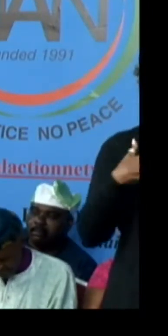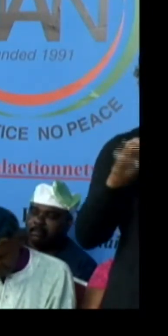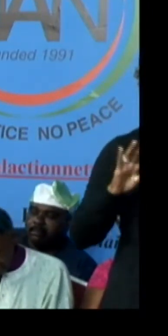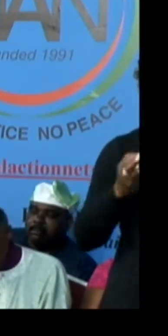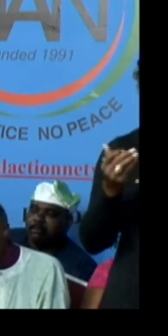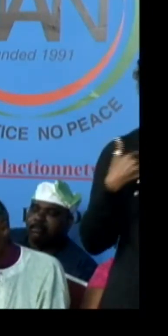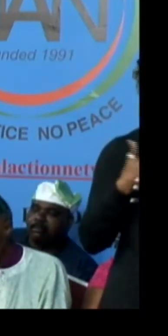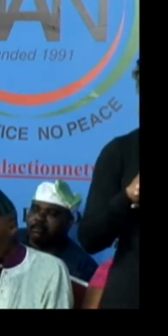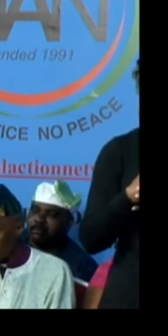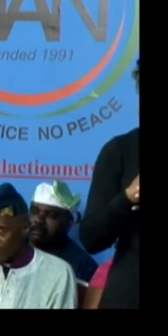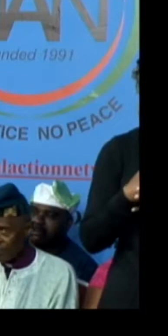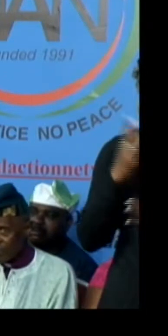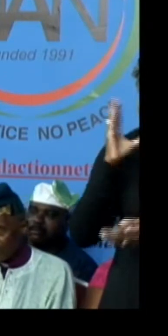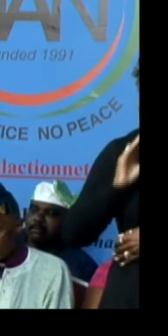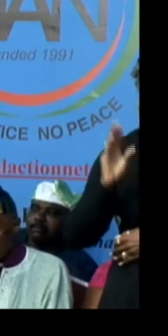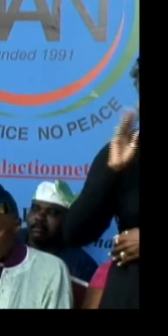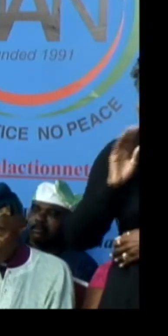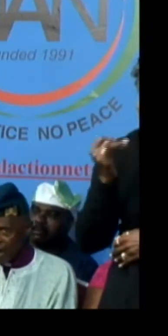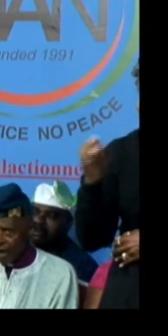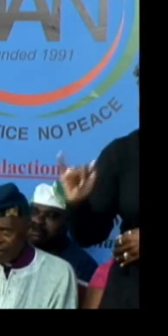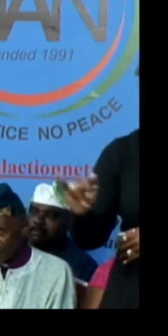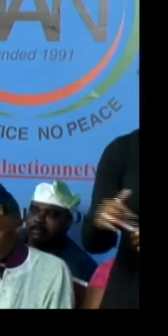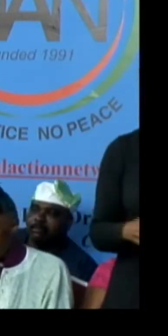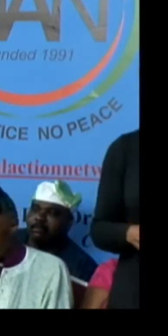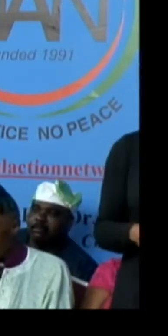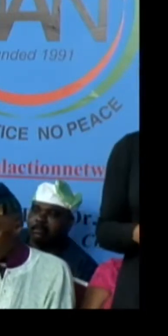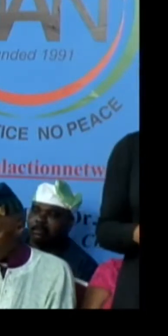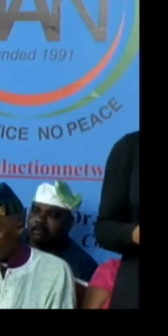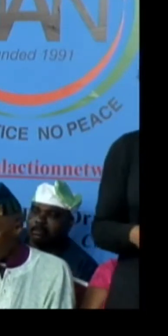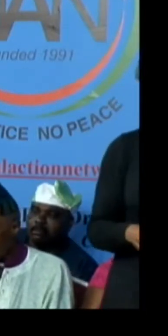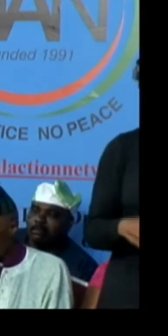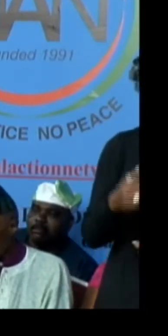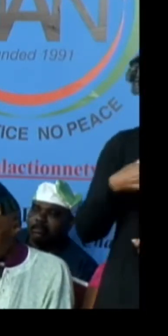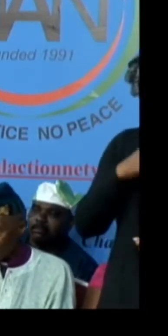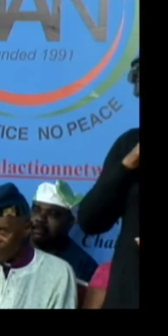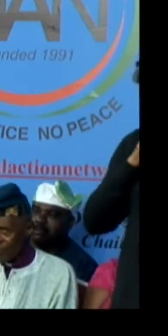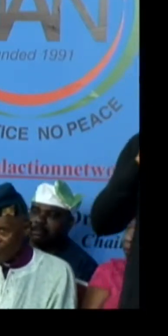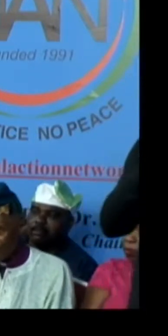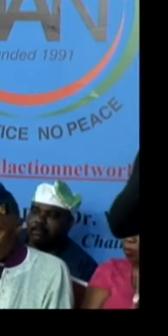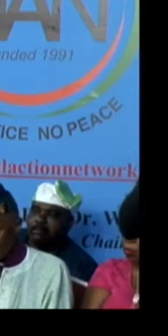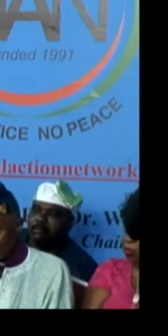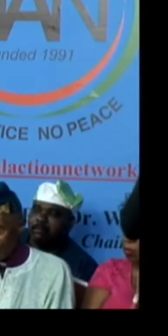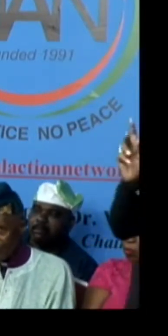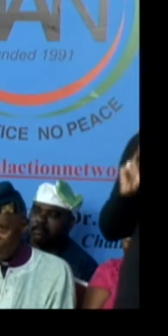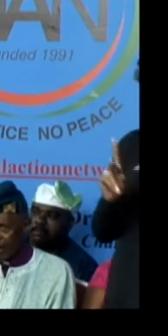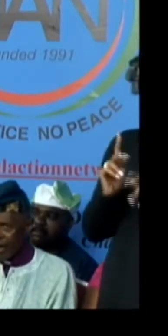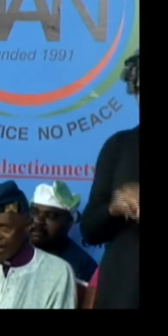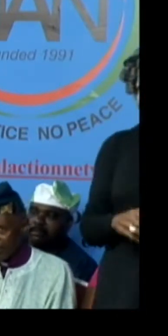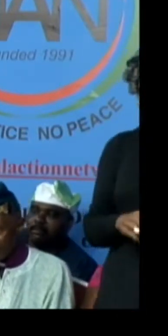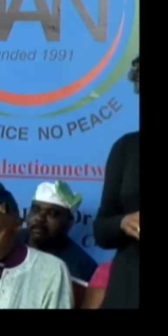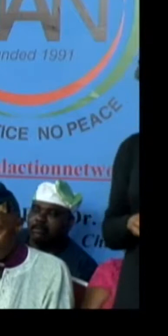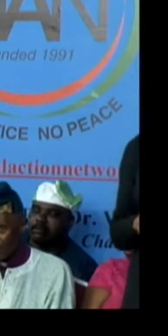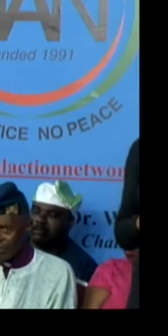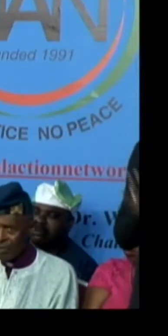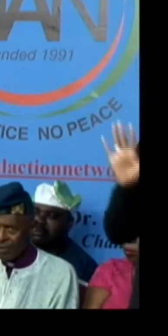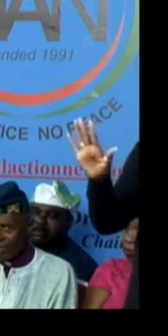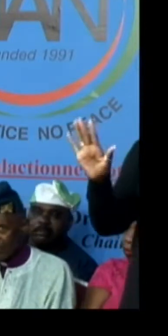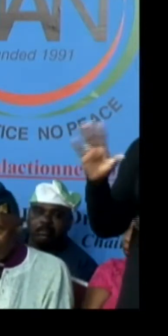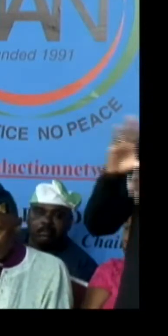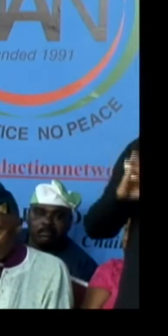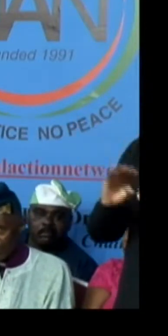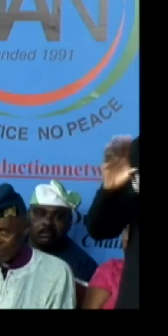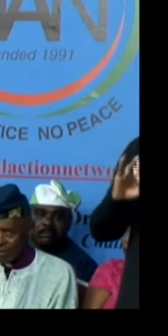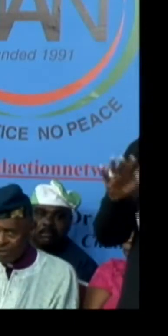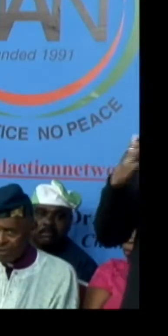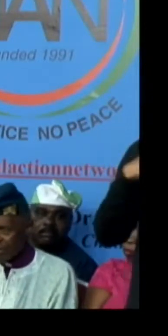sit down with some from other communities and they talk about their daddy went to this college and their mama went